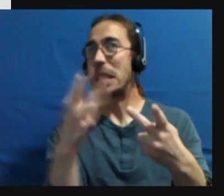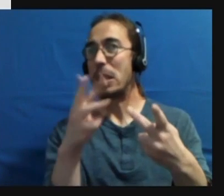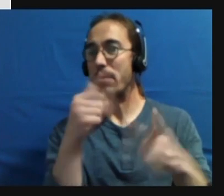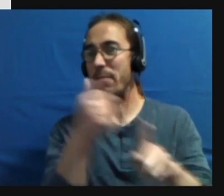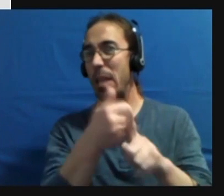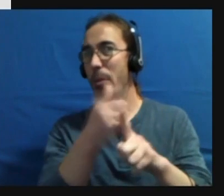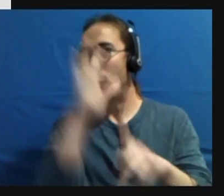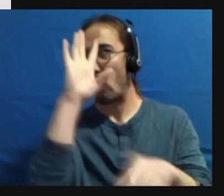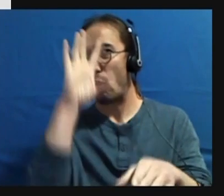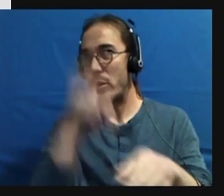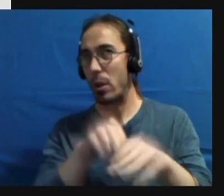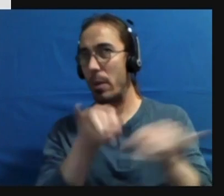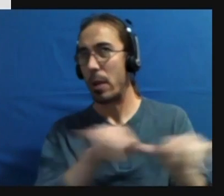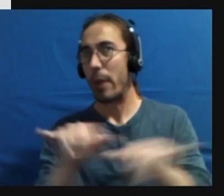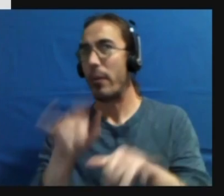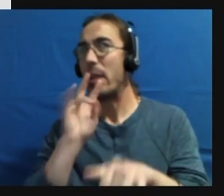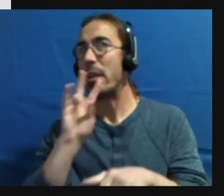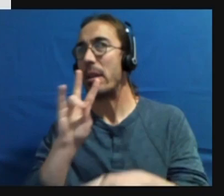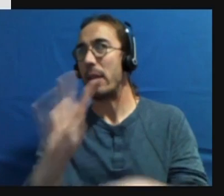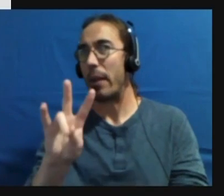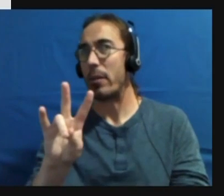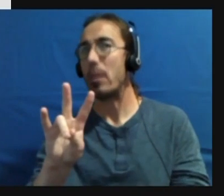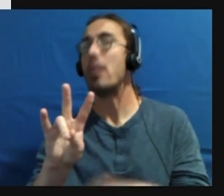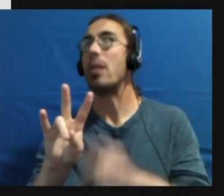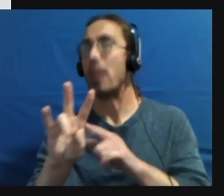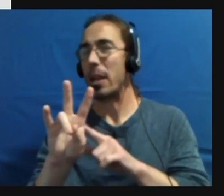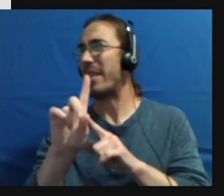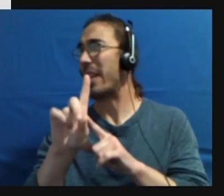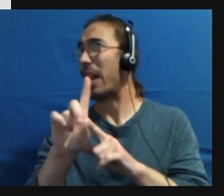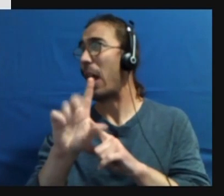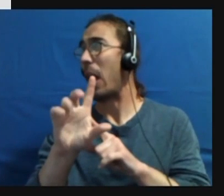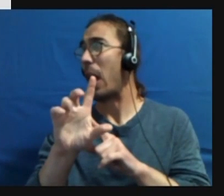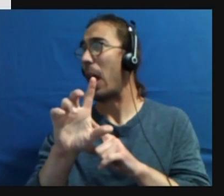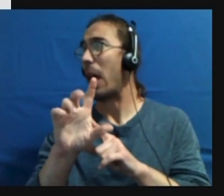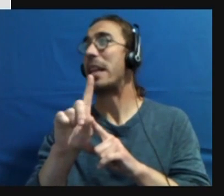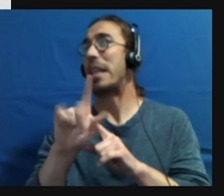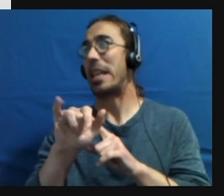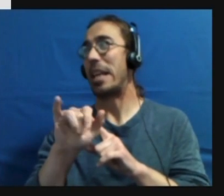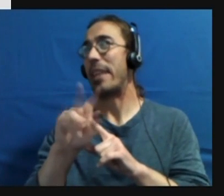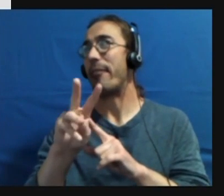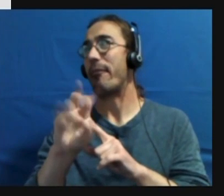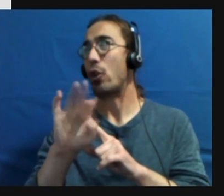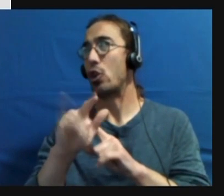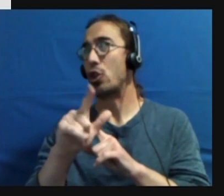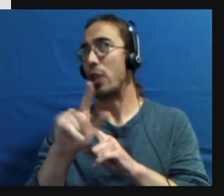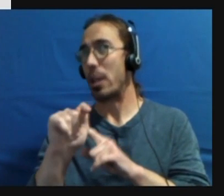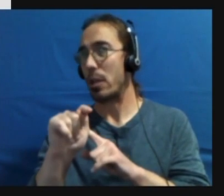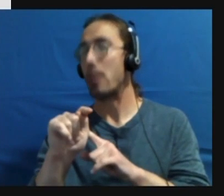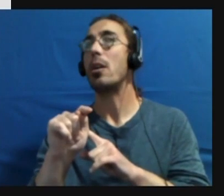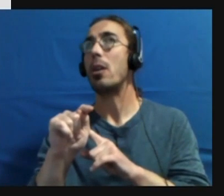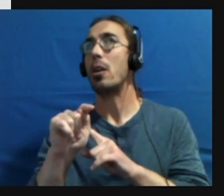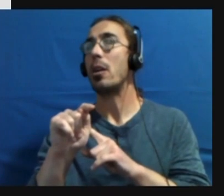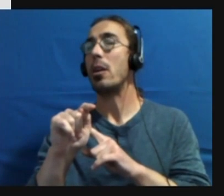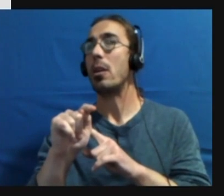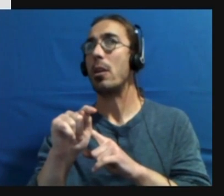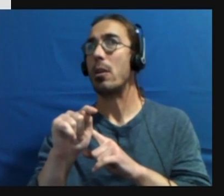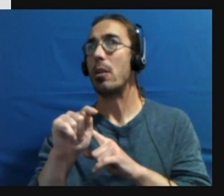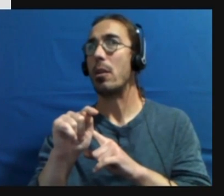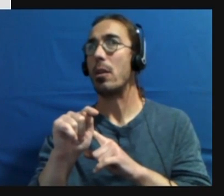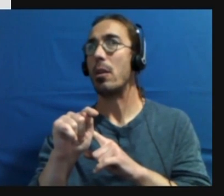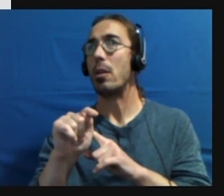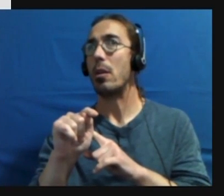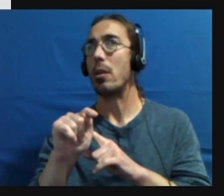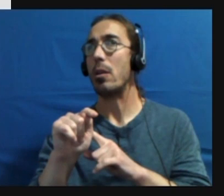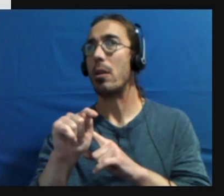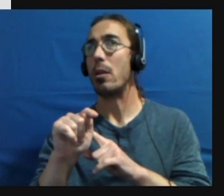autistic, and then a 7-year-old who is neurodivergent. And so when I speak of things, it